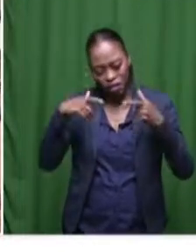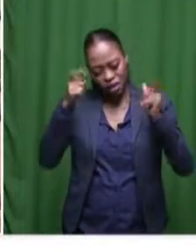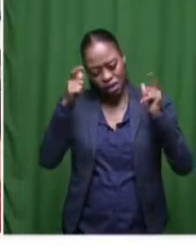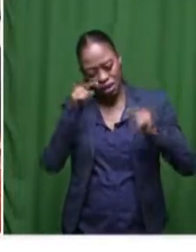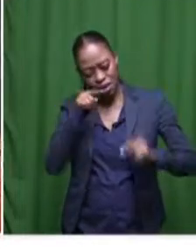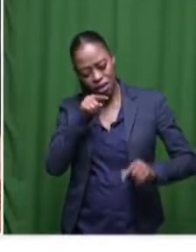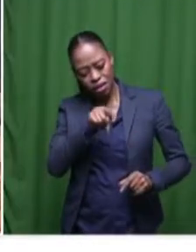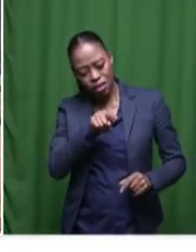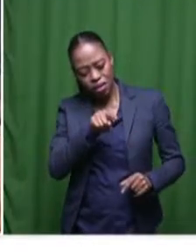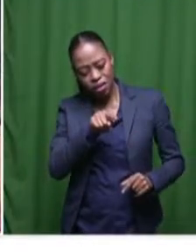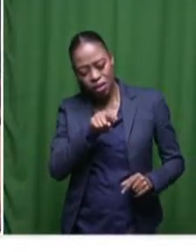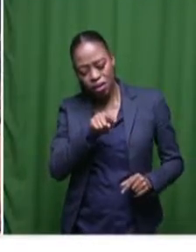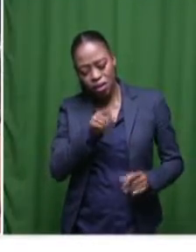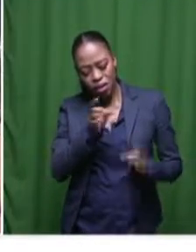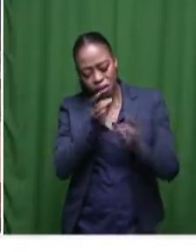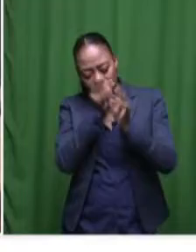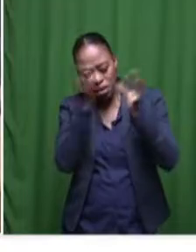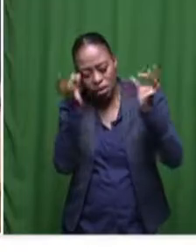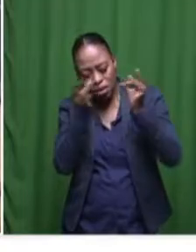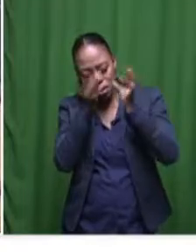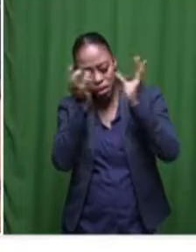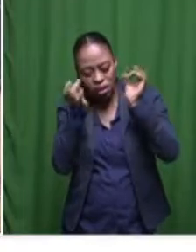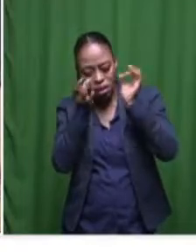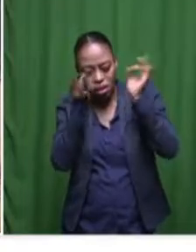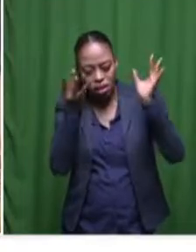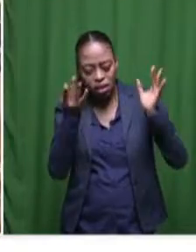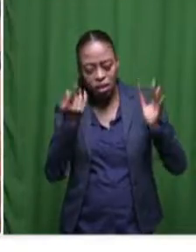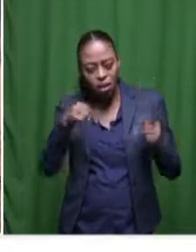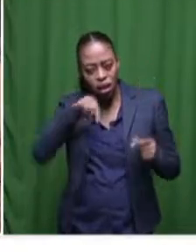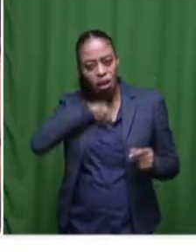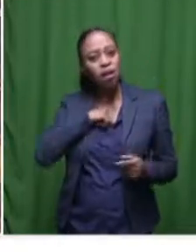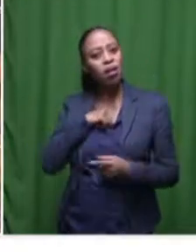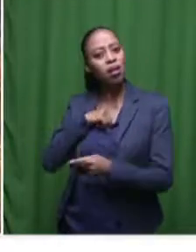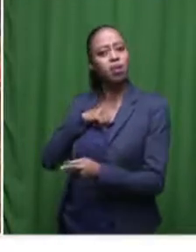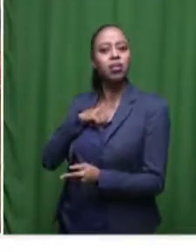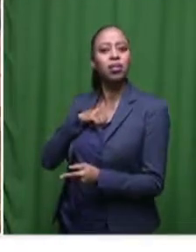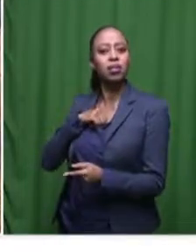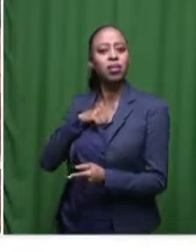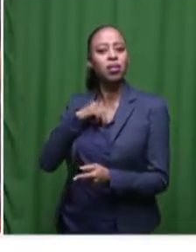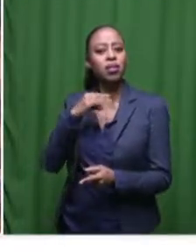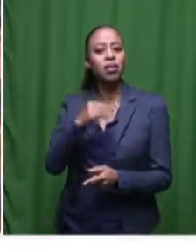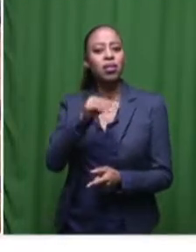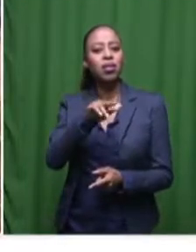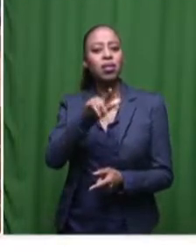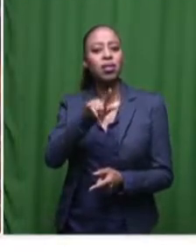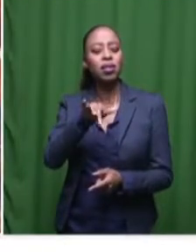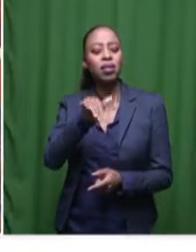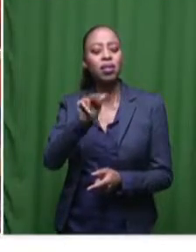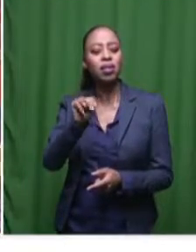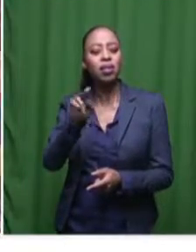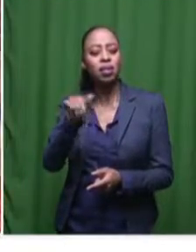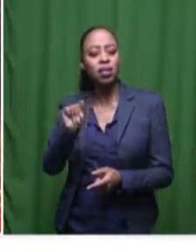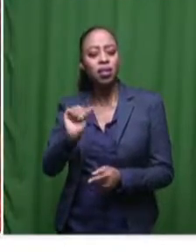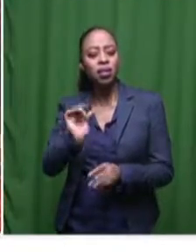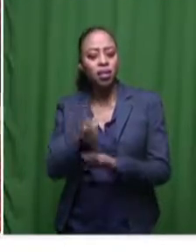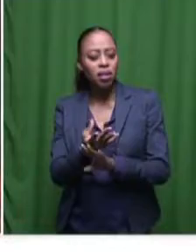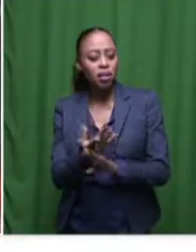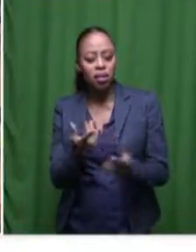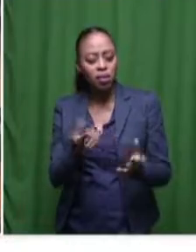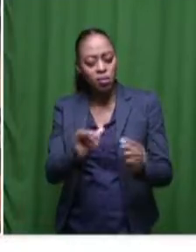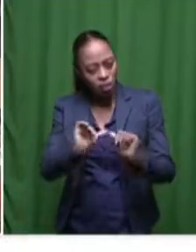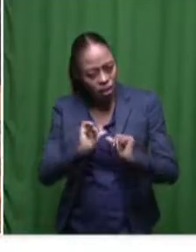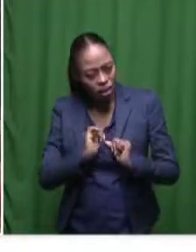that literally, you look at the Cullinan diamond, what must happen to